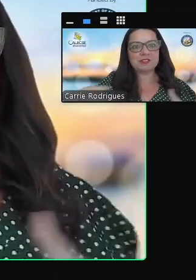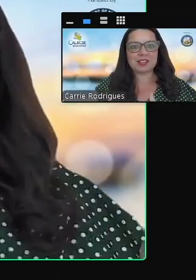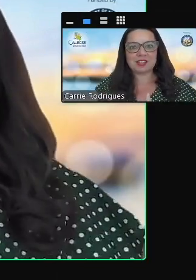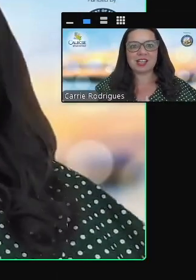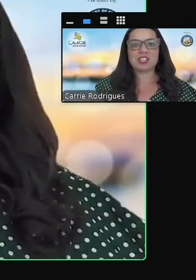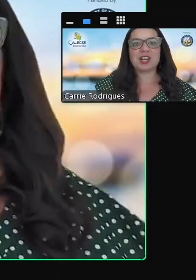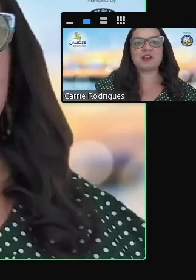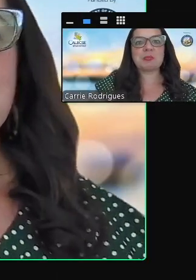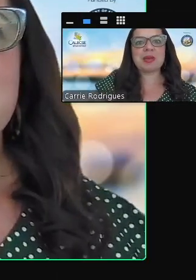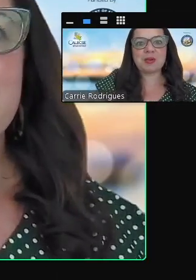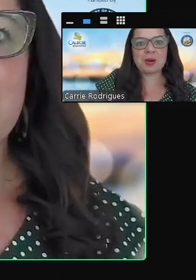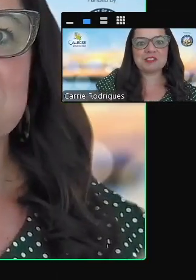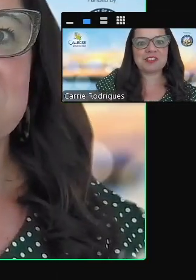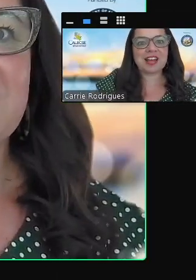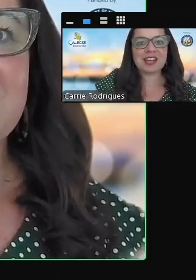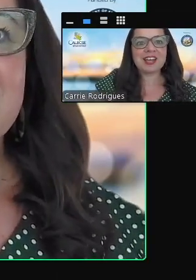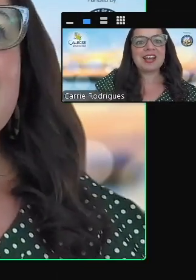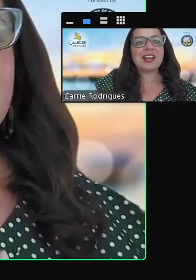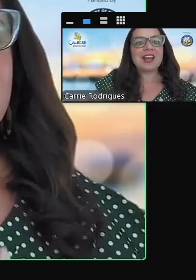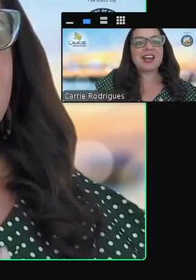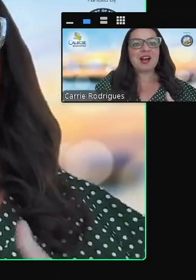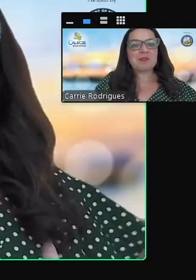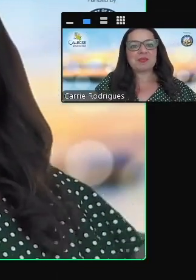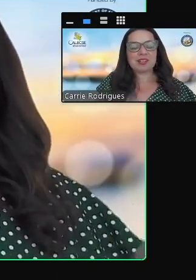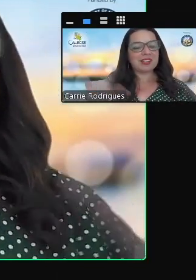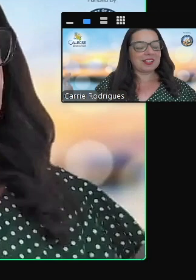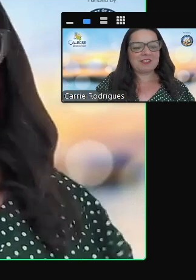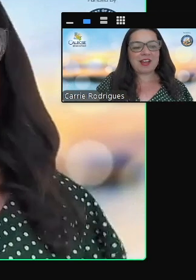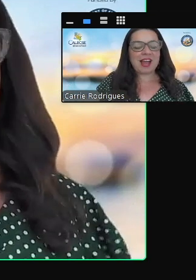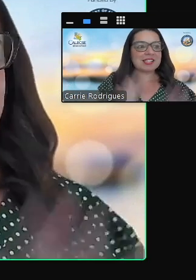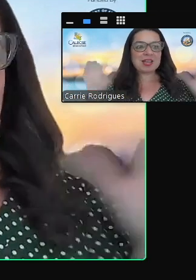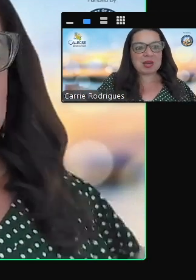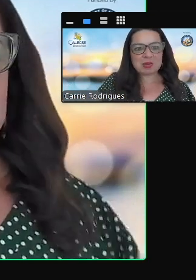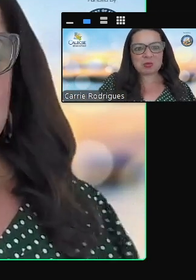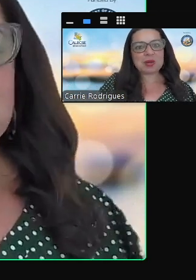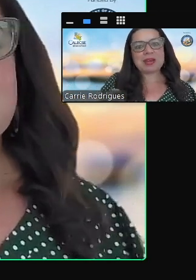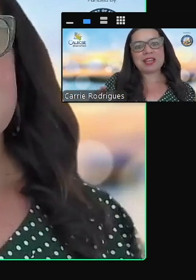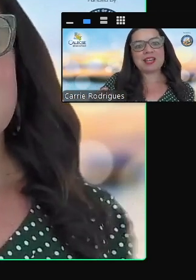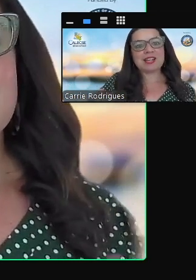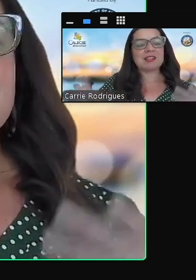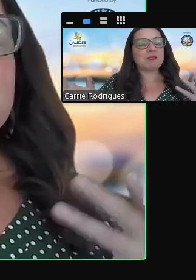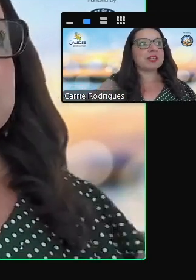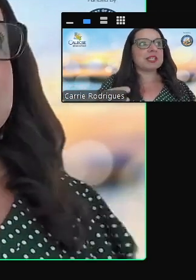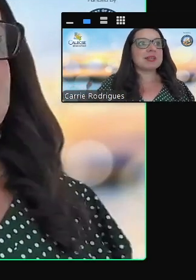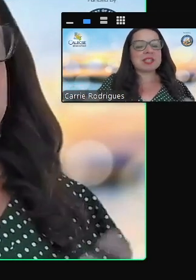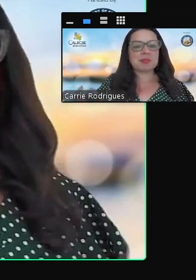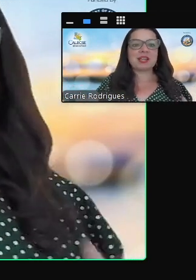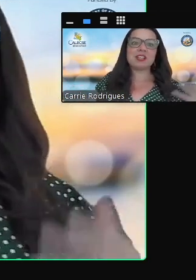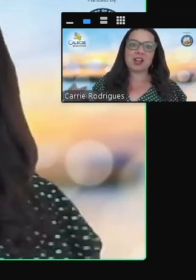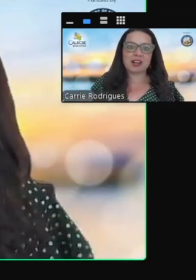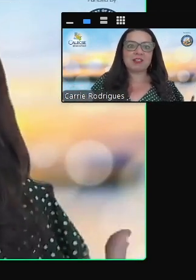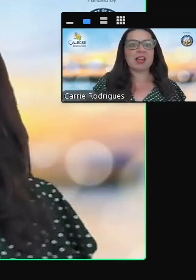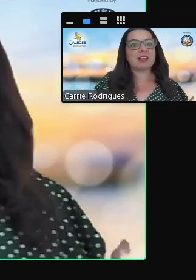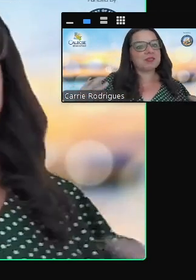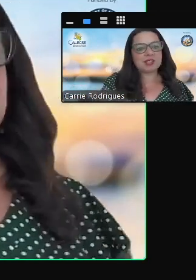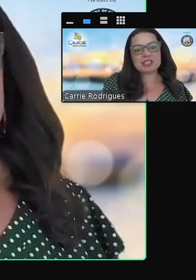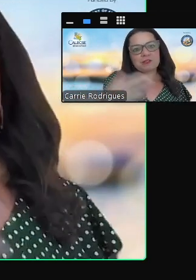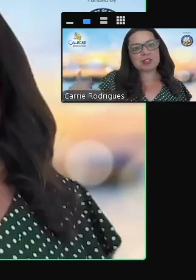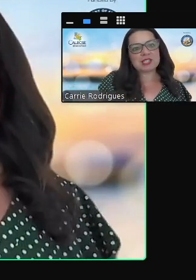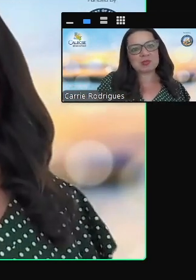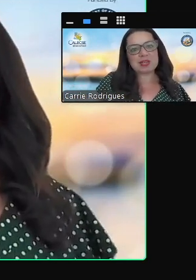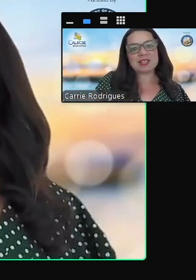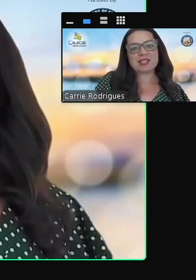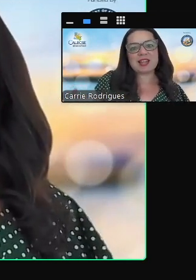not qualify and then a child who may qualify. If I had to sum it up in 1 minute, it really sums up like a lot of kind of